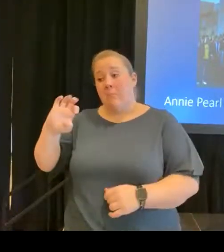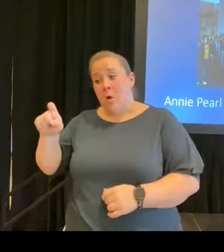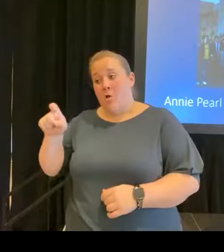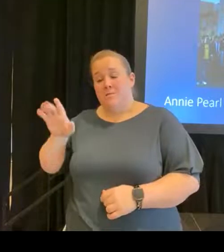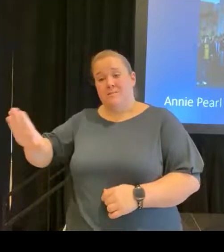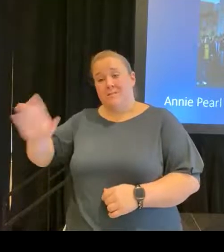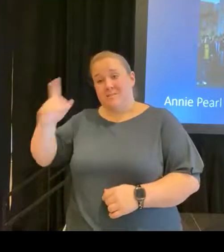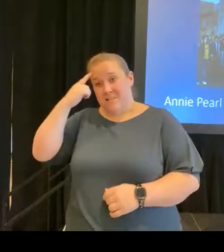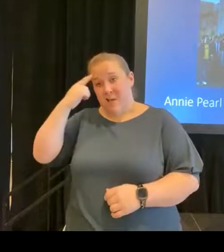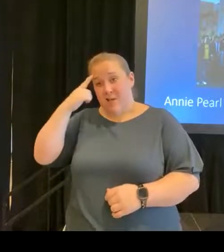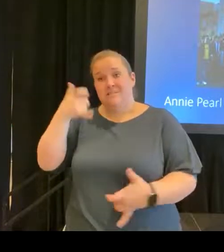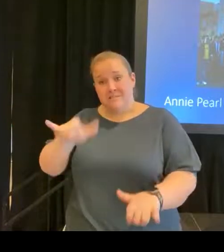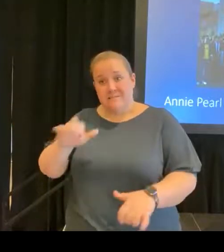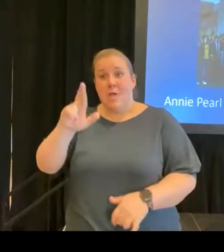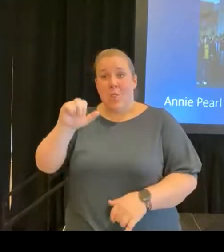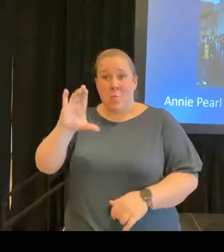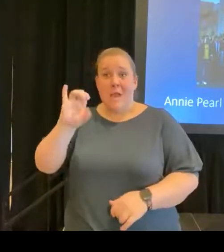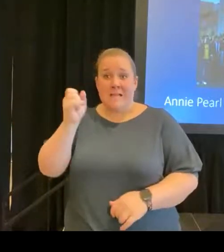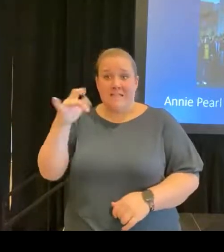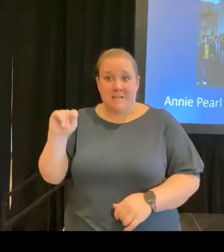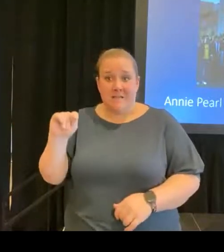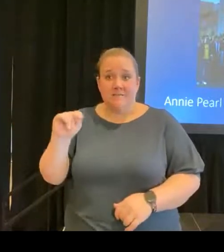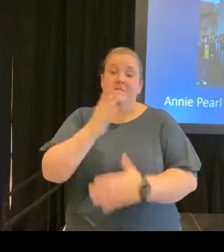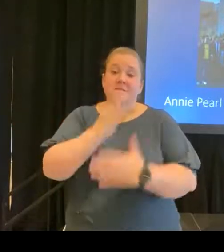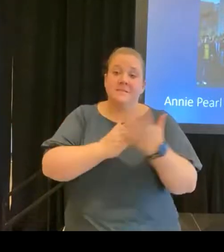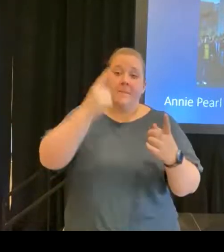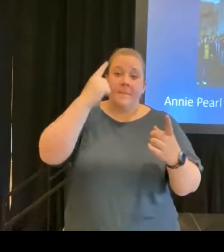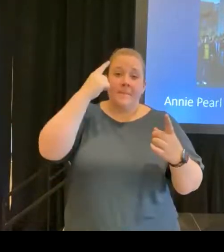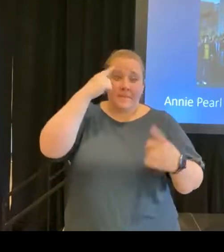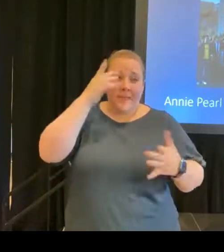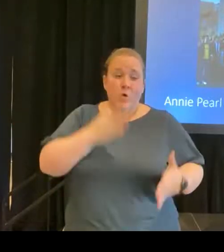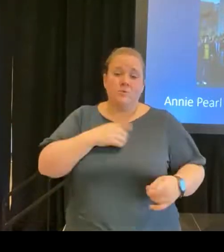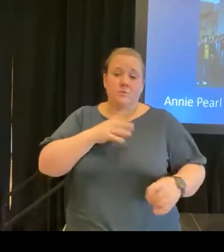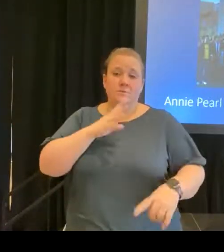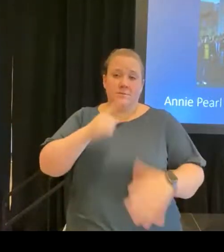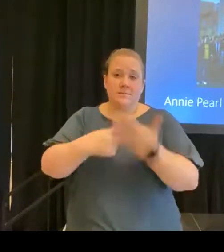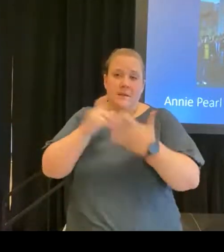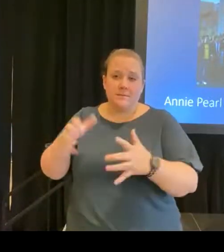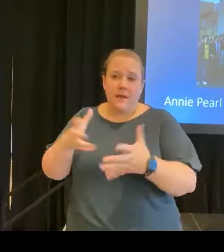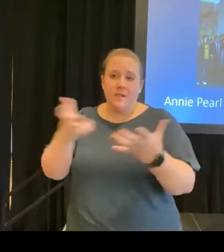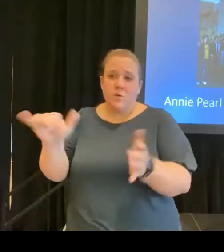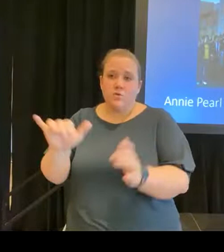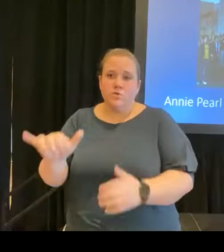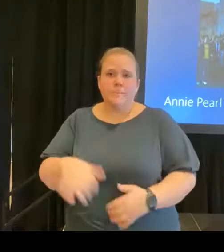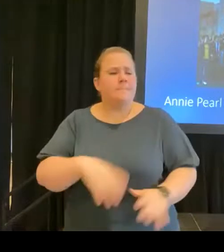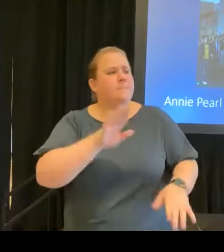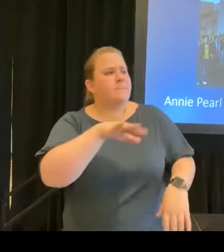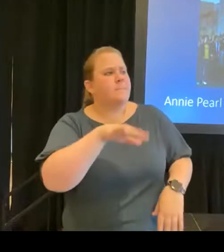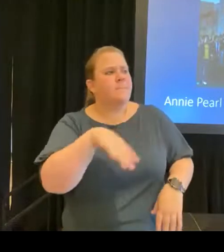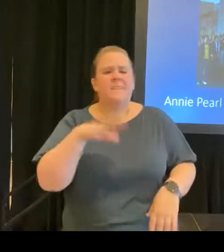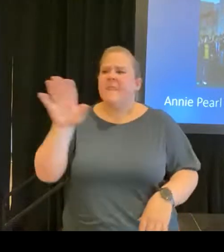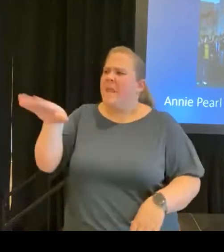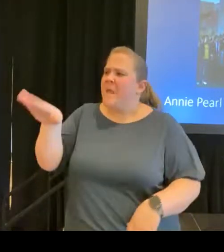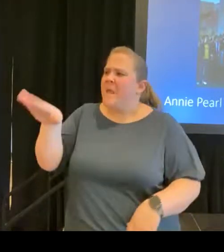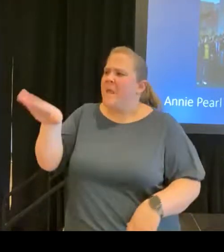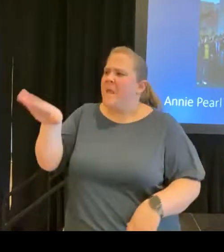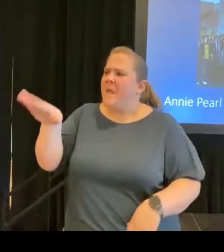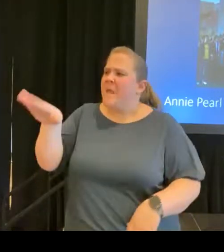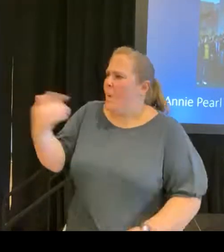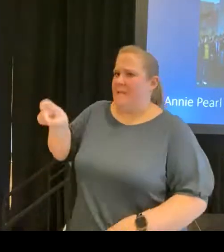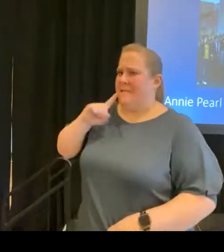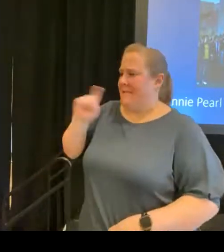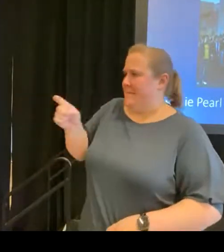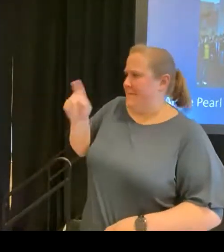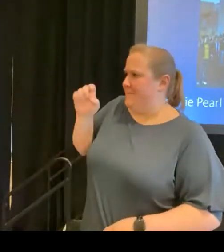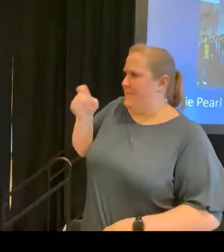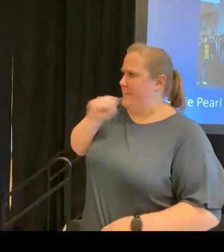thinking. You know, that's the reason why we have certain thinkers that talk about this a whole lot too. Perfect. Hold on one second, if you could give him the